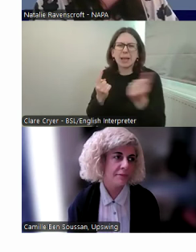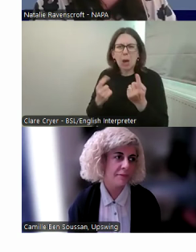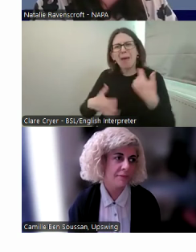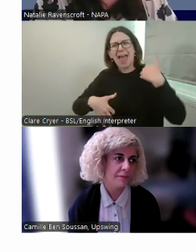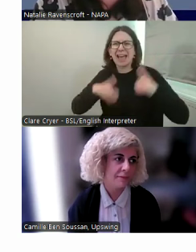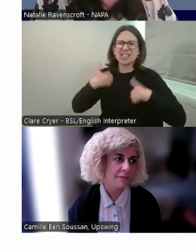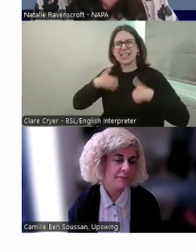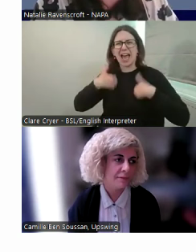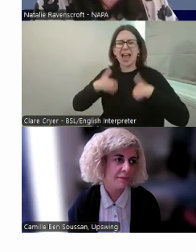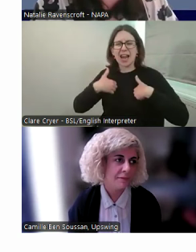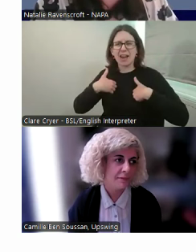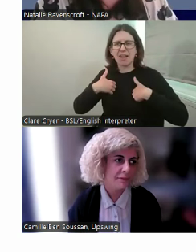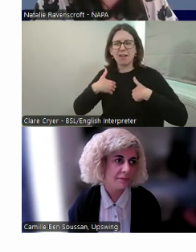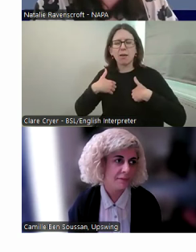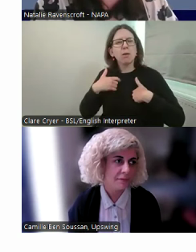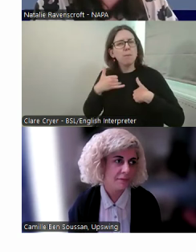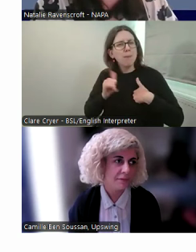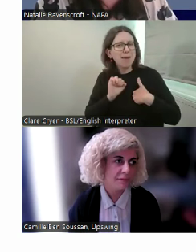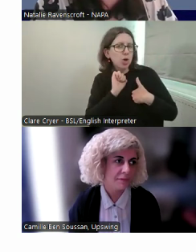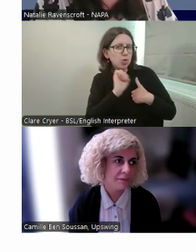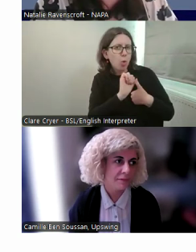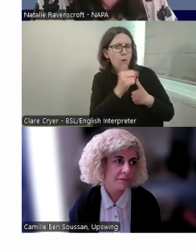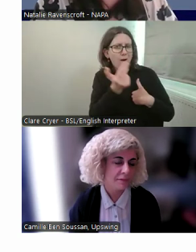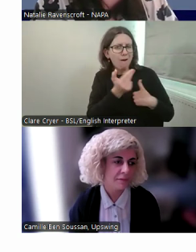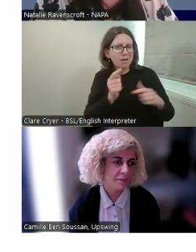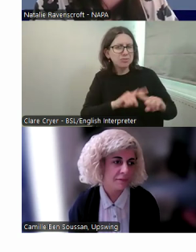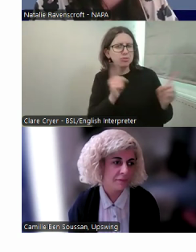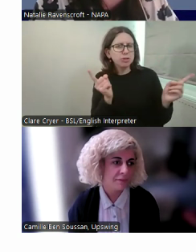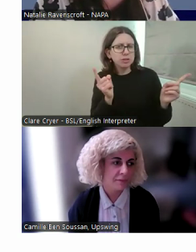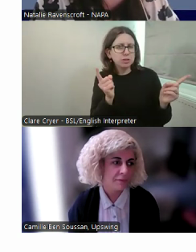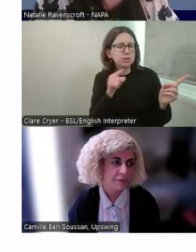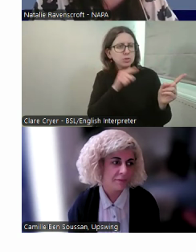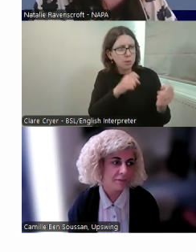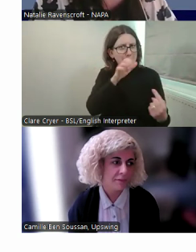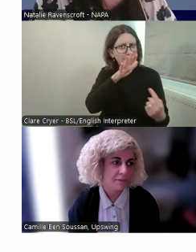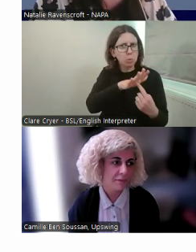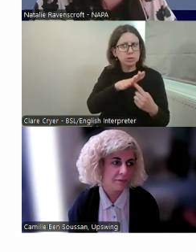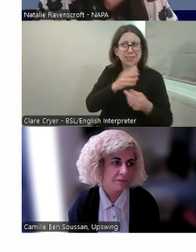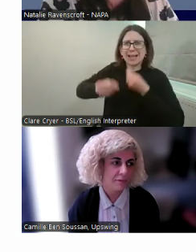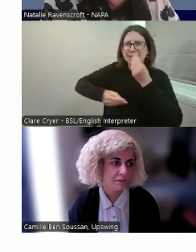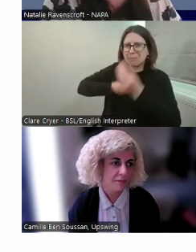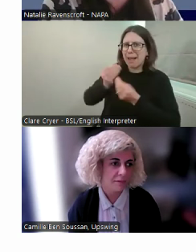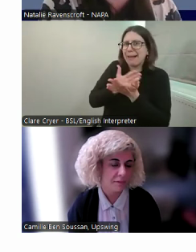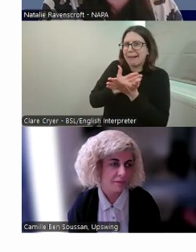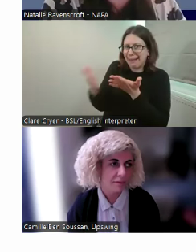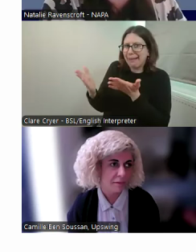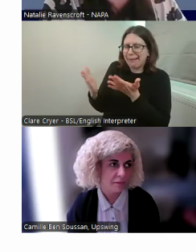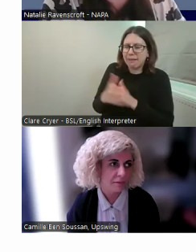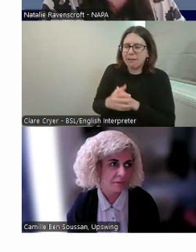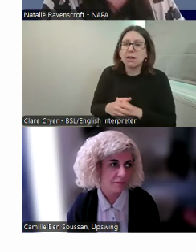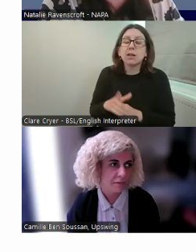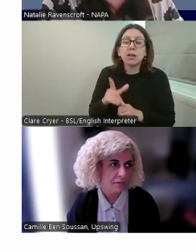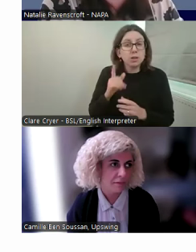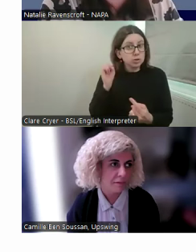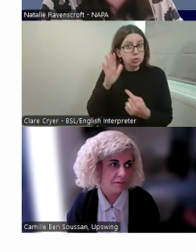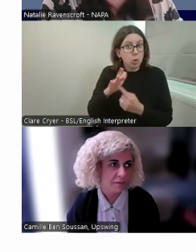that perhaps your arts practice is quite different to that. So just kind of talking that through. A top tip, I would say, is making time